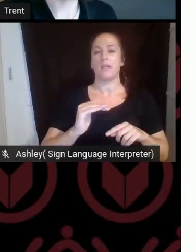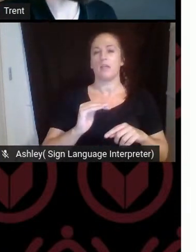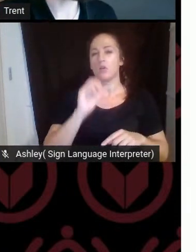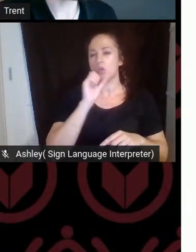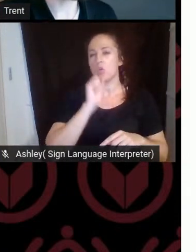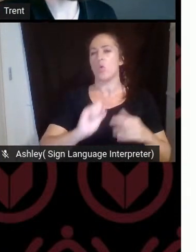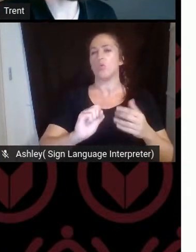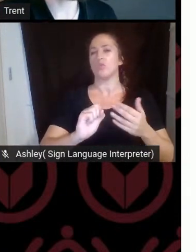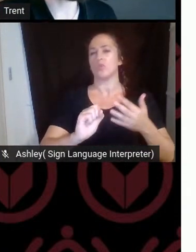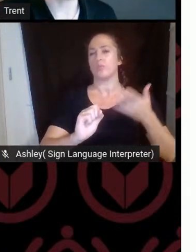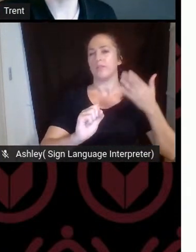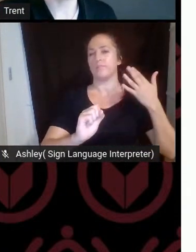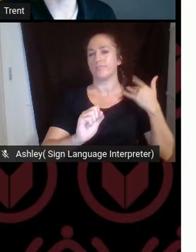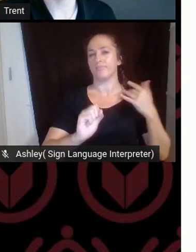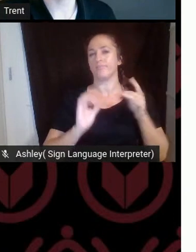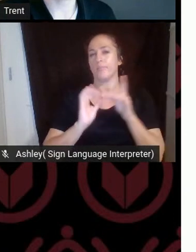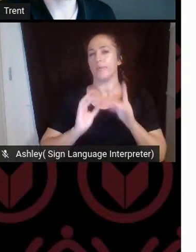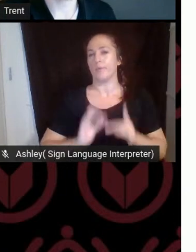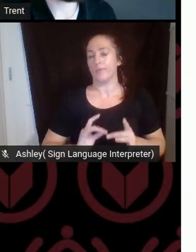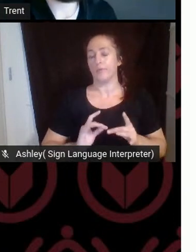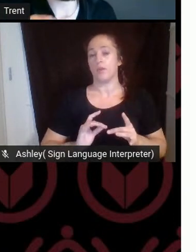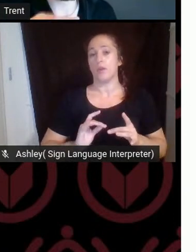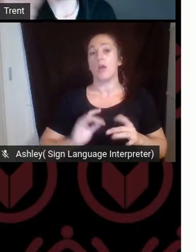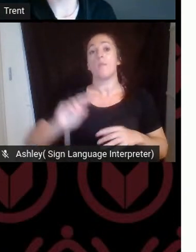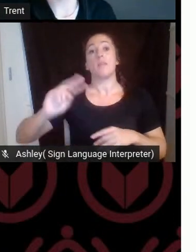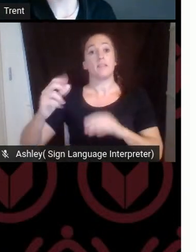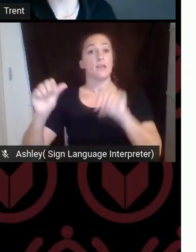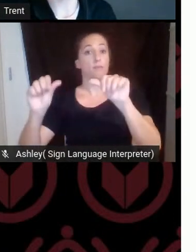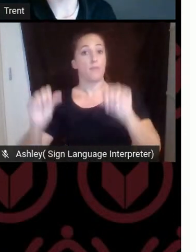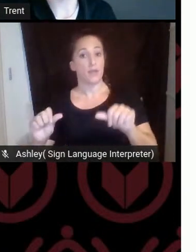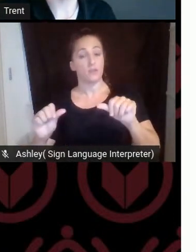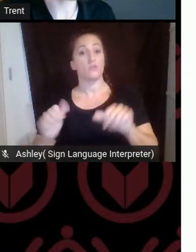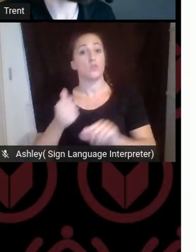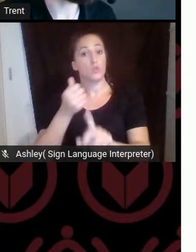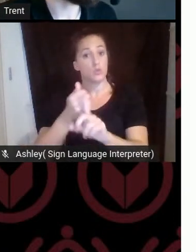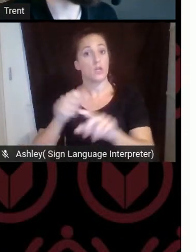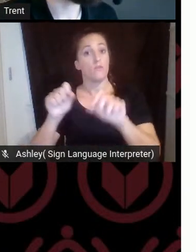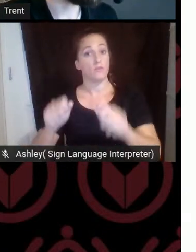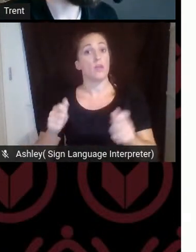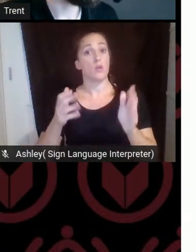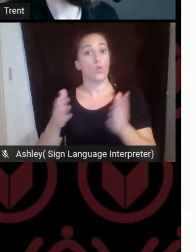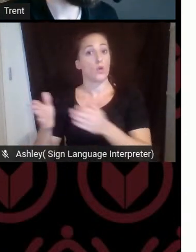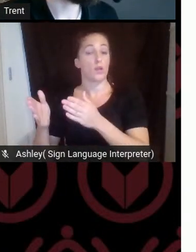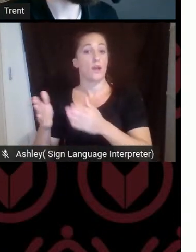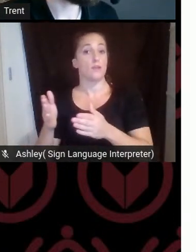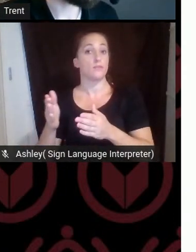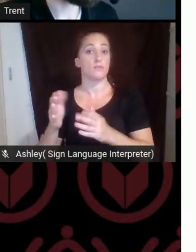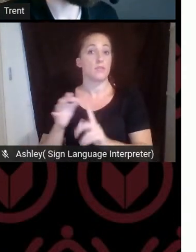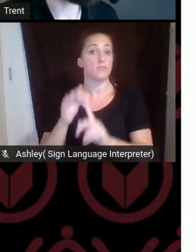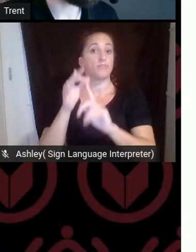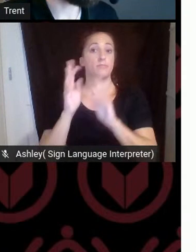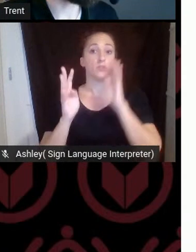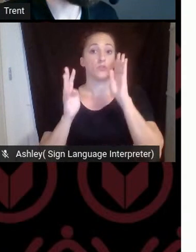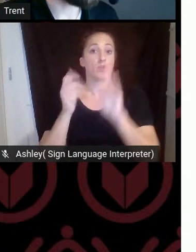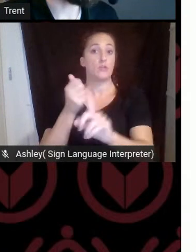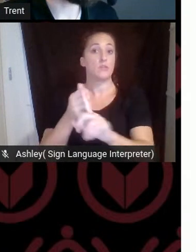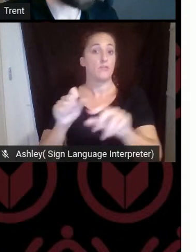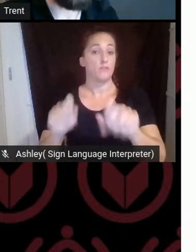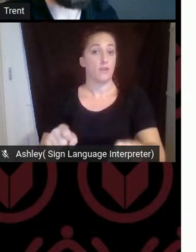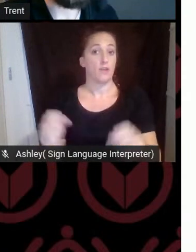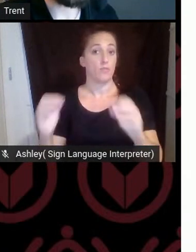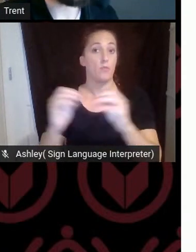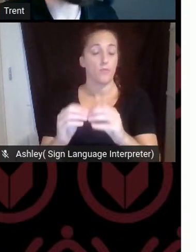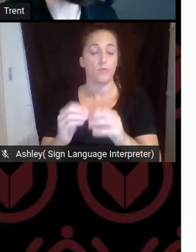the classwork tab, you can reorganize and see how you or reorganize to how you see fit. Now, if I want to create